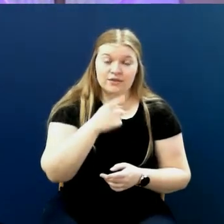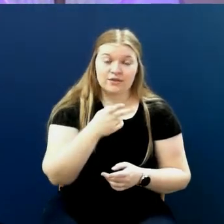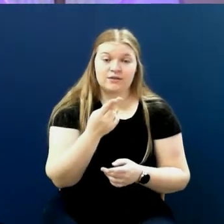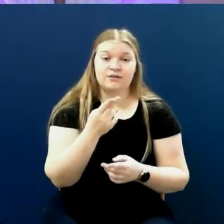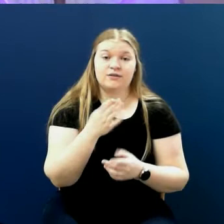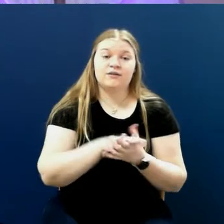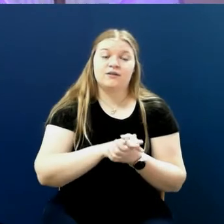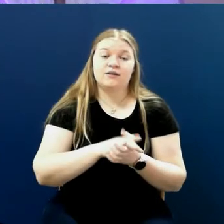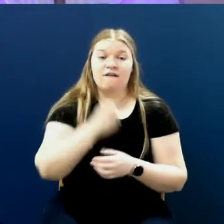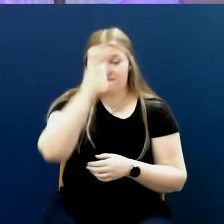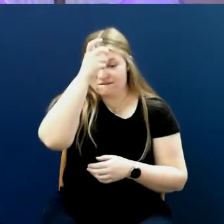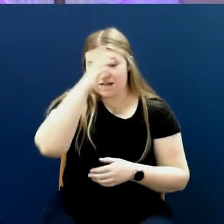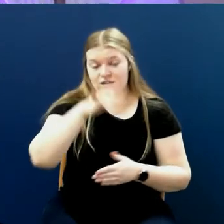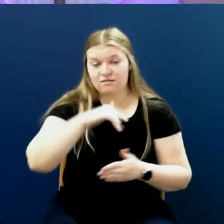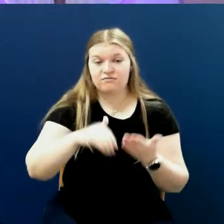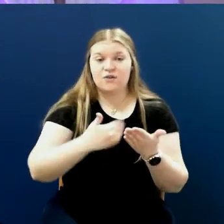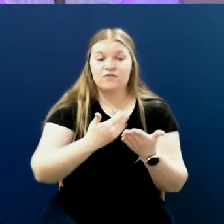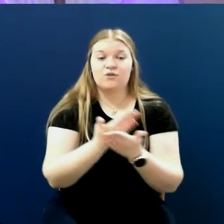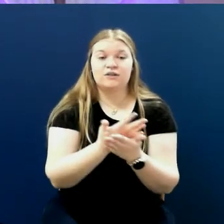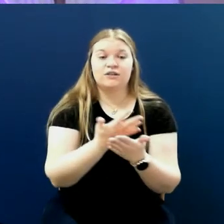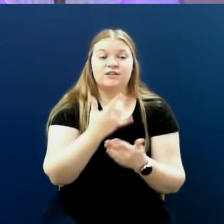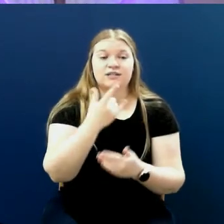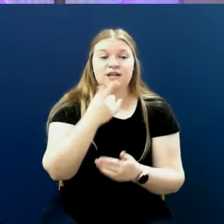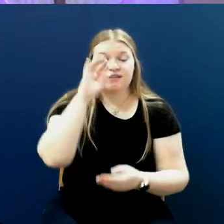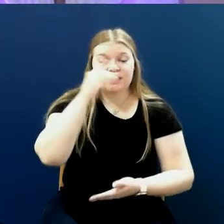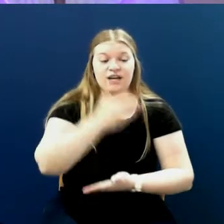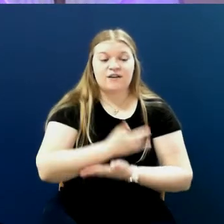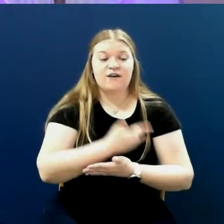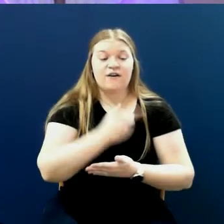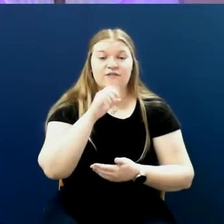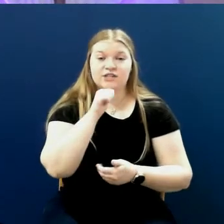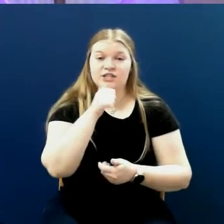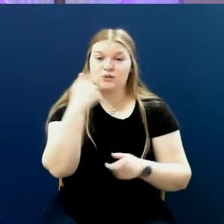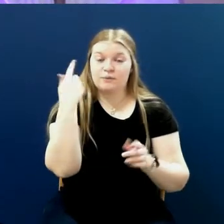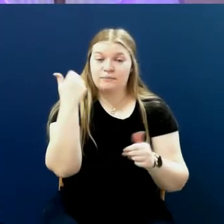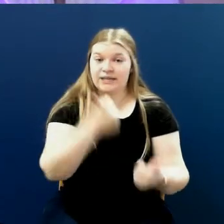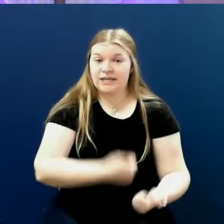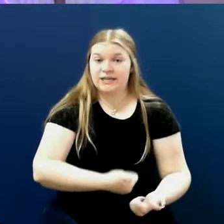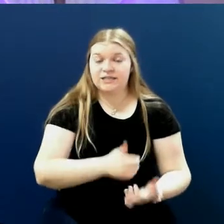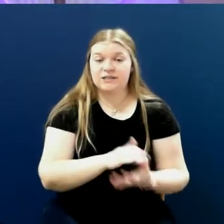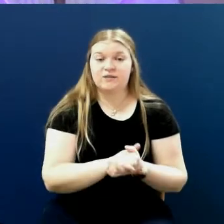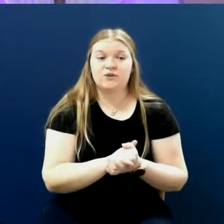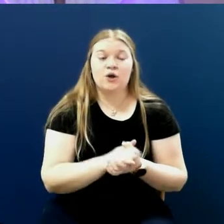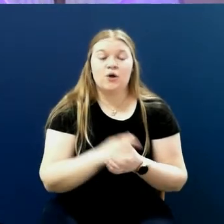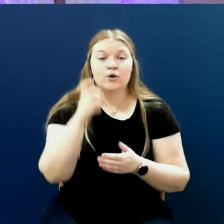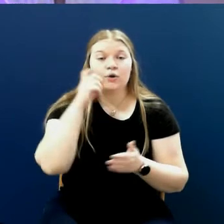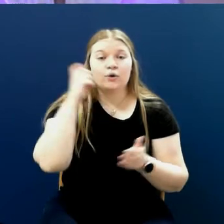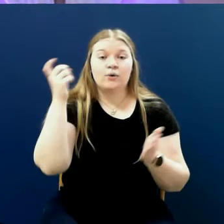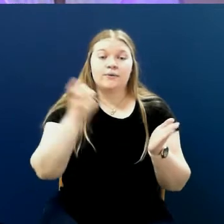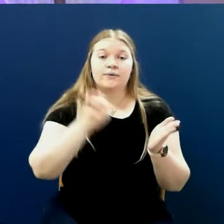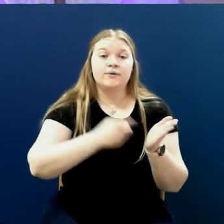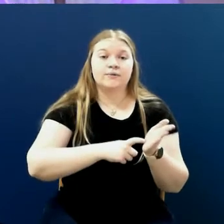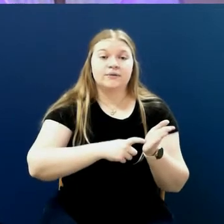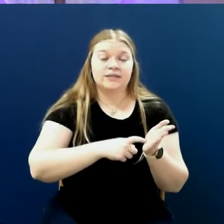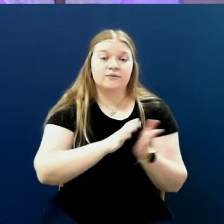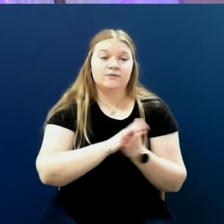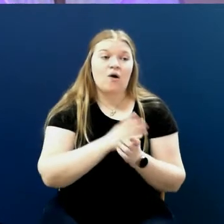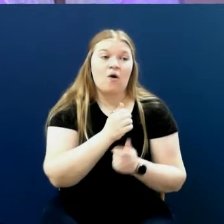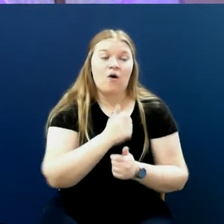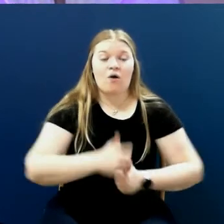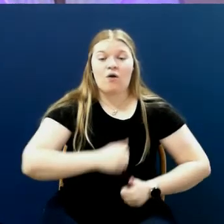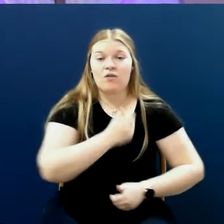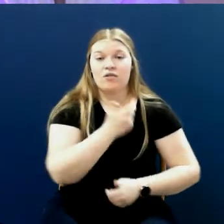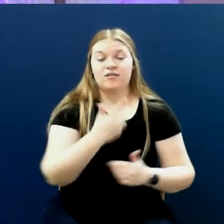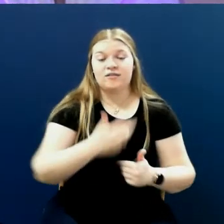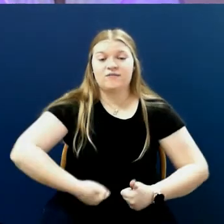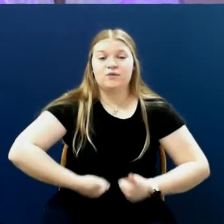of disobedience. What a terrible thing. Notice we all lived in this way, but